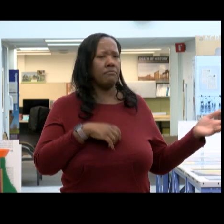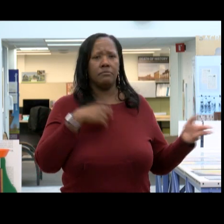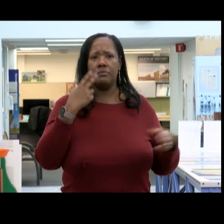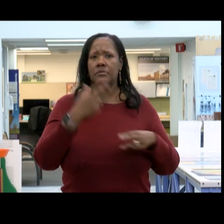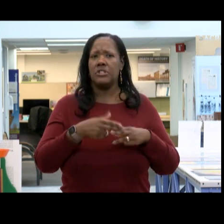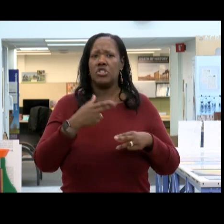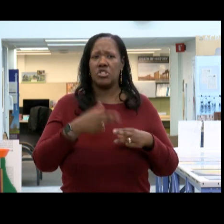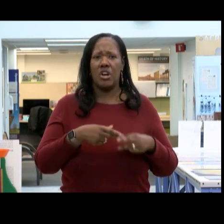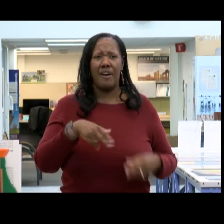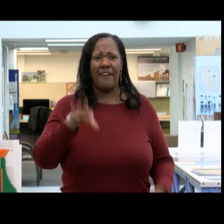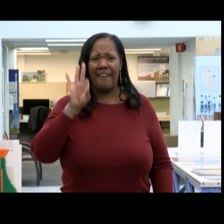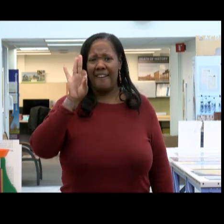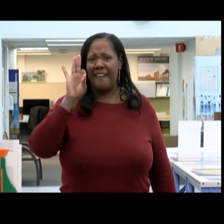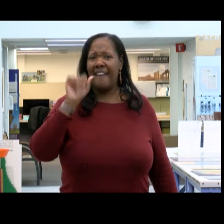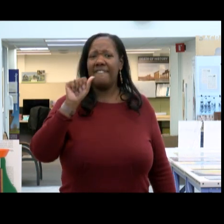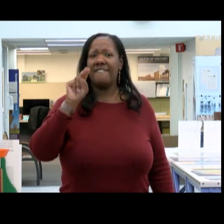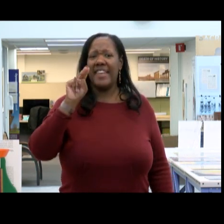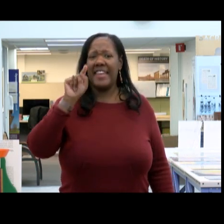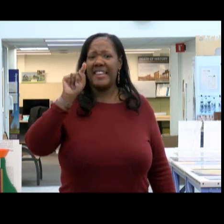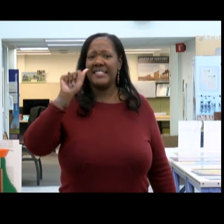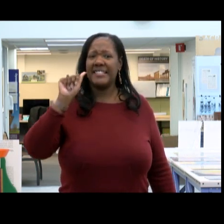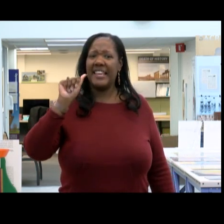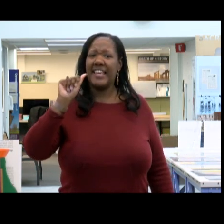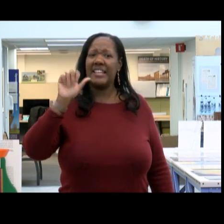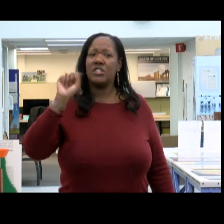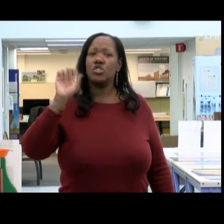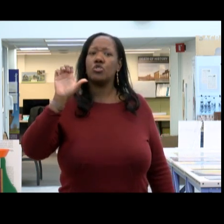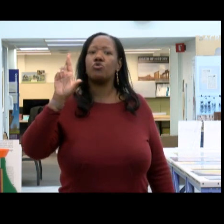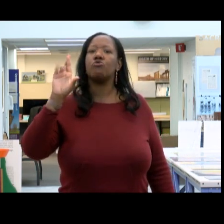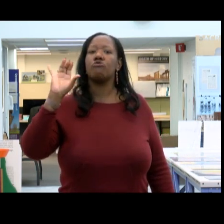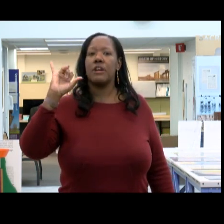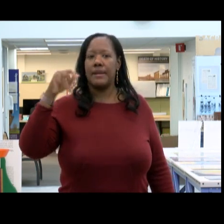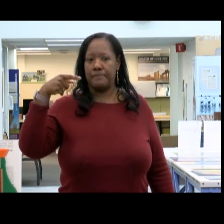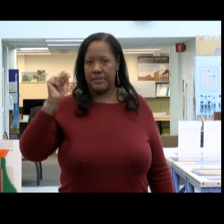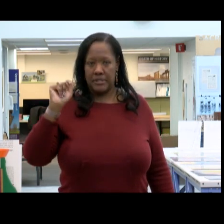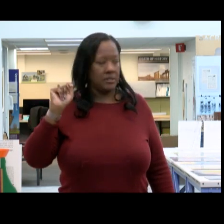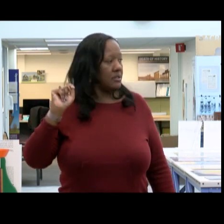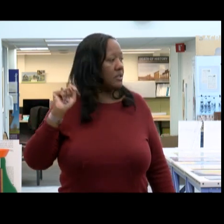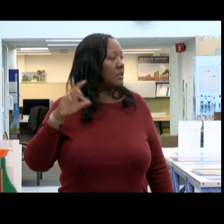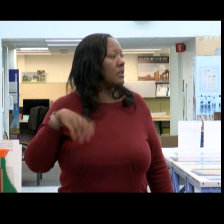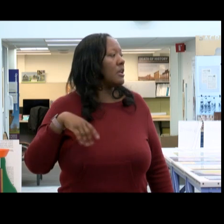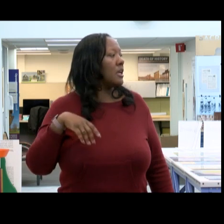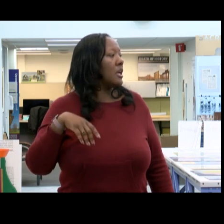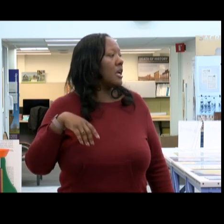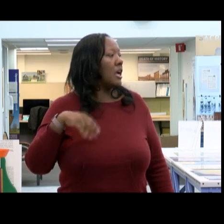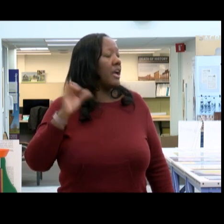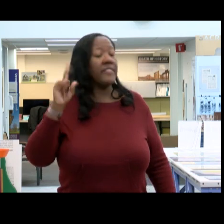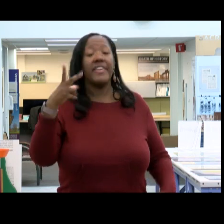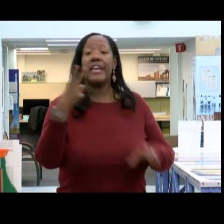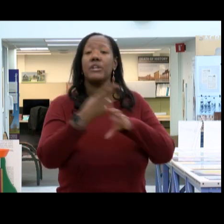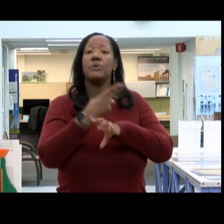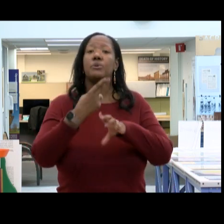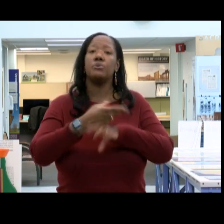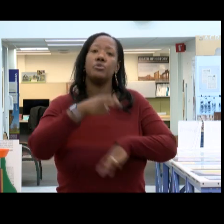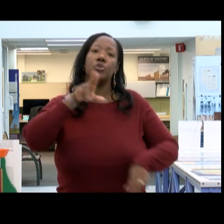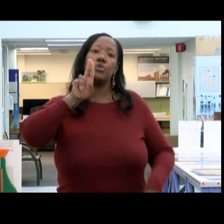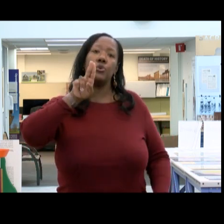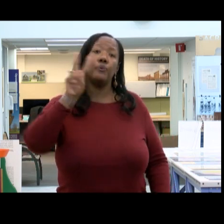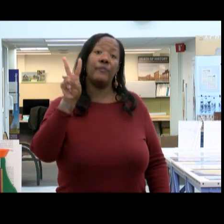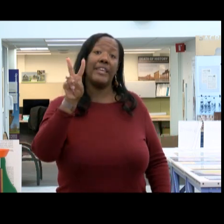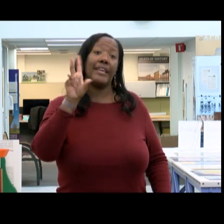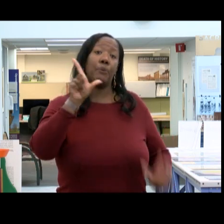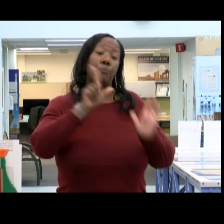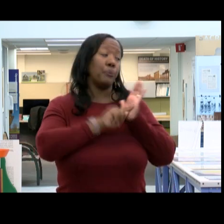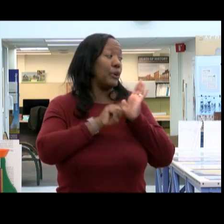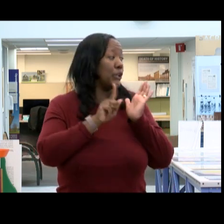great name. So what they're doing is, an Italian company, they're using UV printers, and the printers had